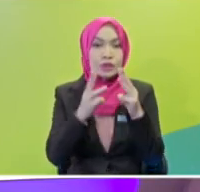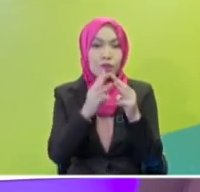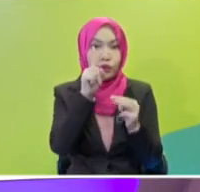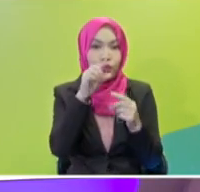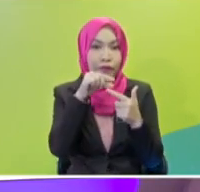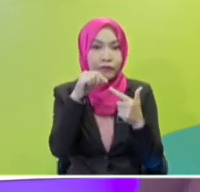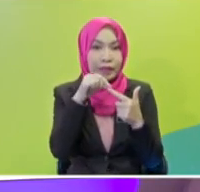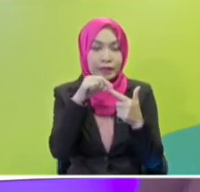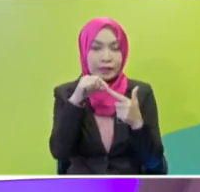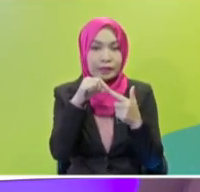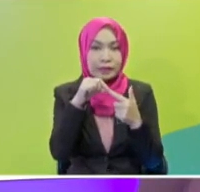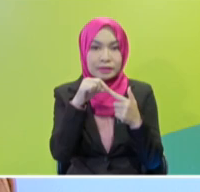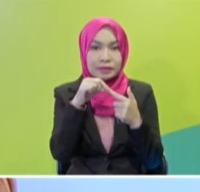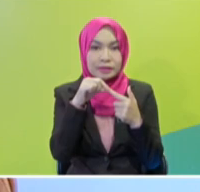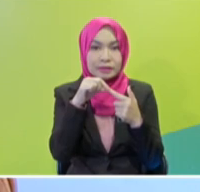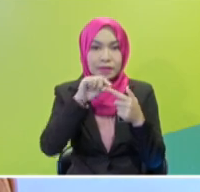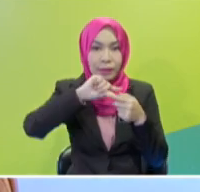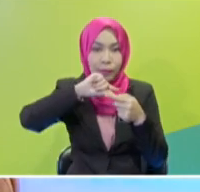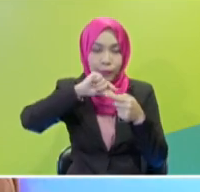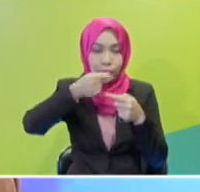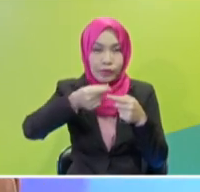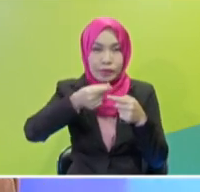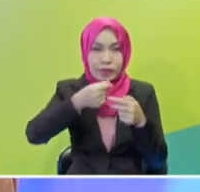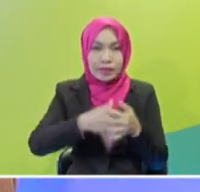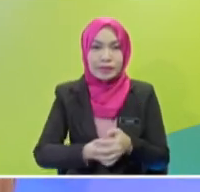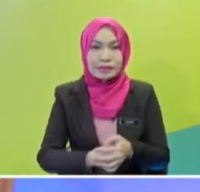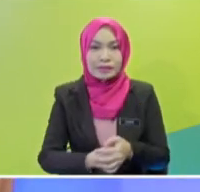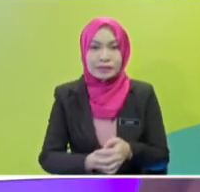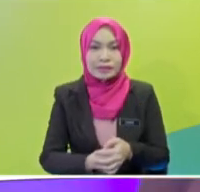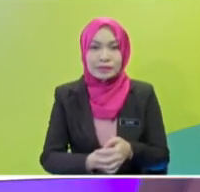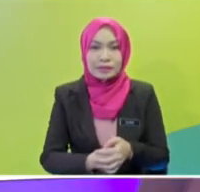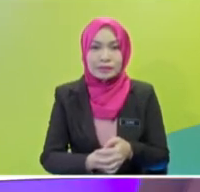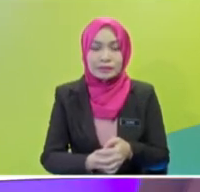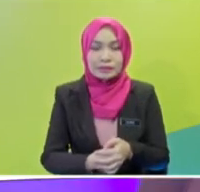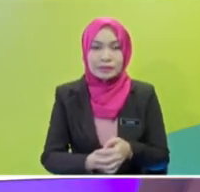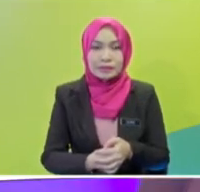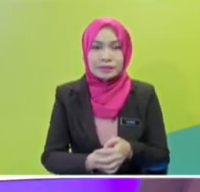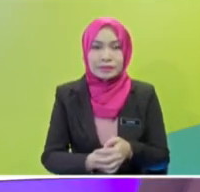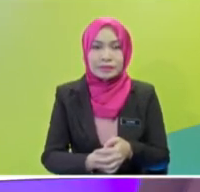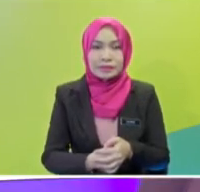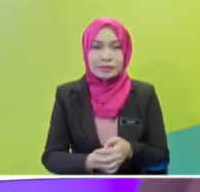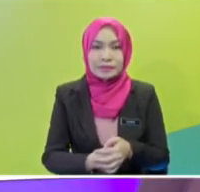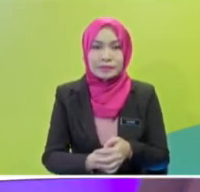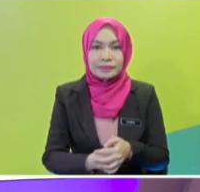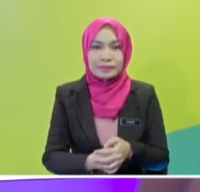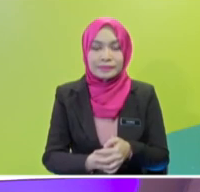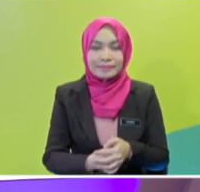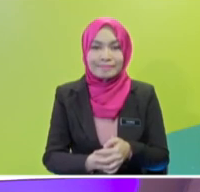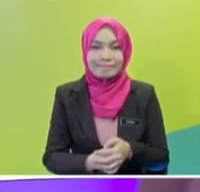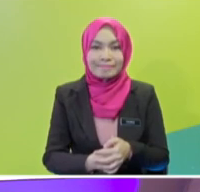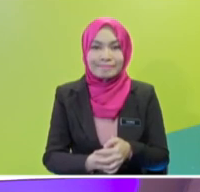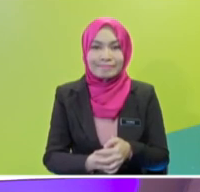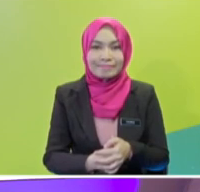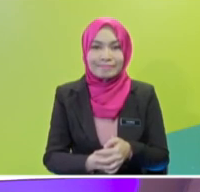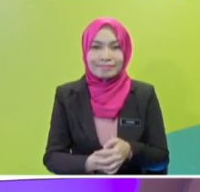Yes. Pull the other pull the paper. Oh, okay. So it's like a mini fold. Yes, here. It's a mini